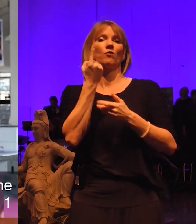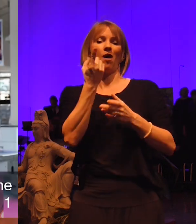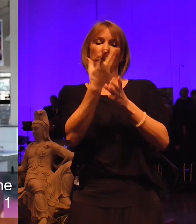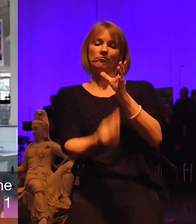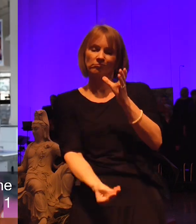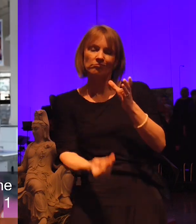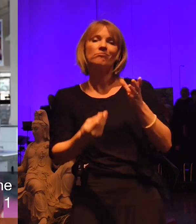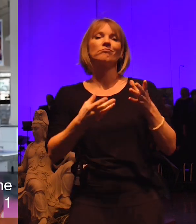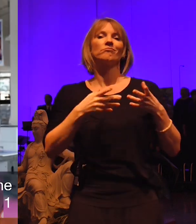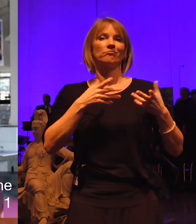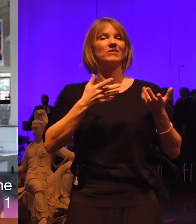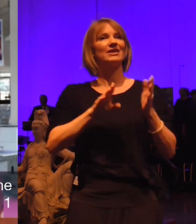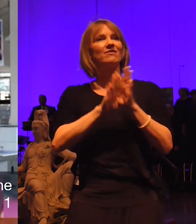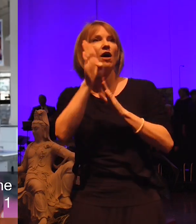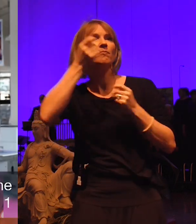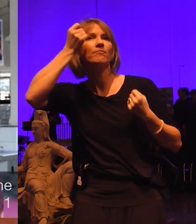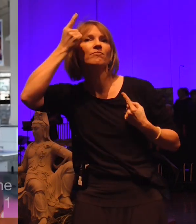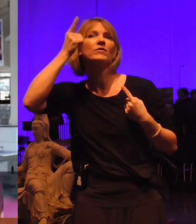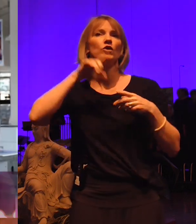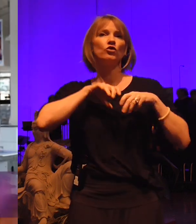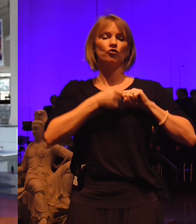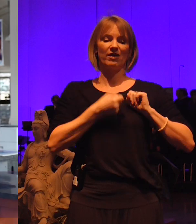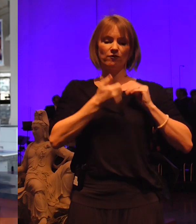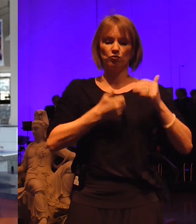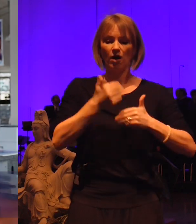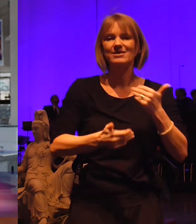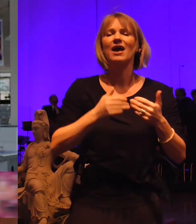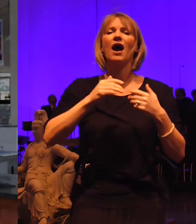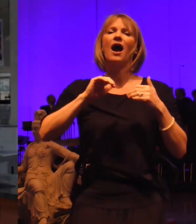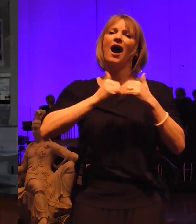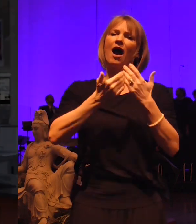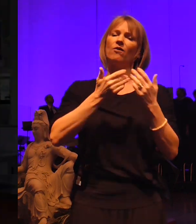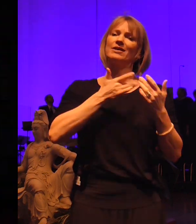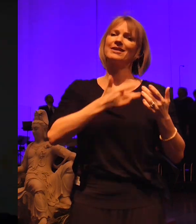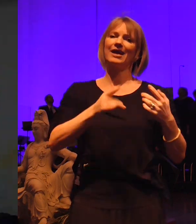12th. Develop an understanding of the grief process and its cyclical nature.